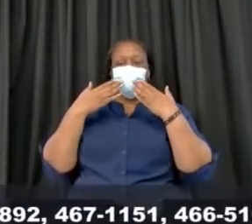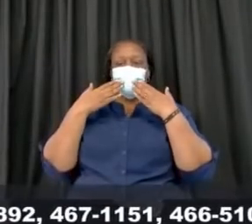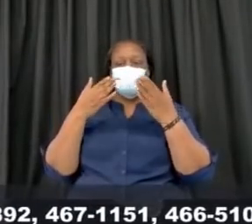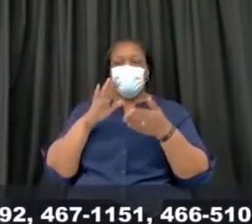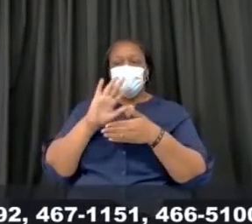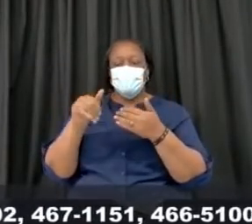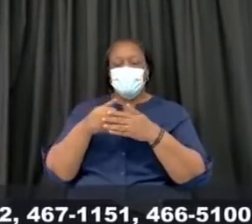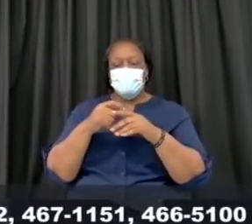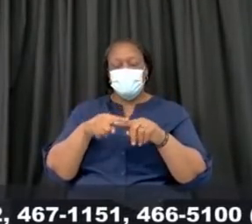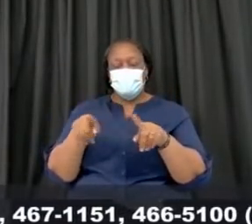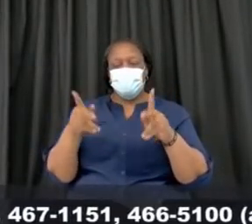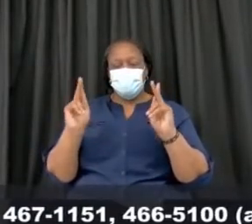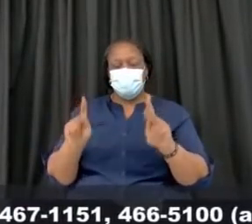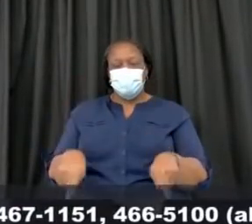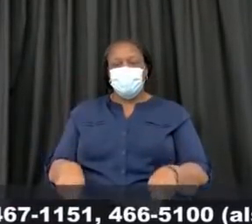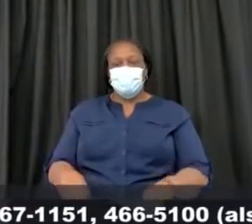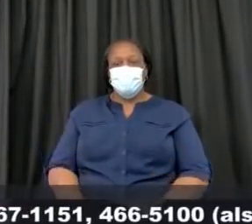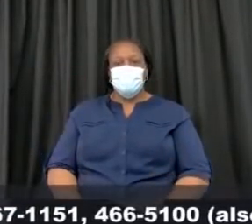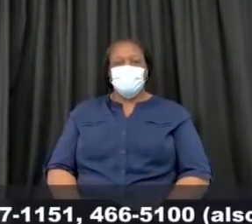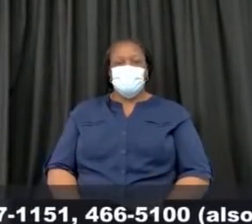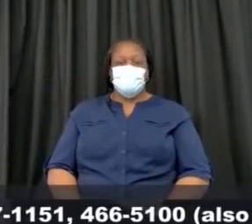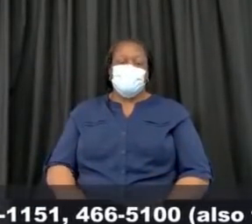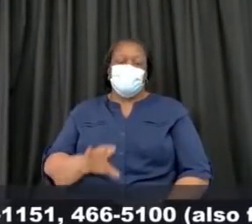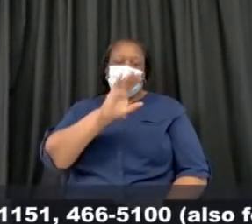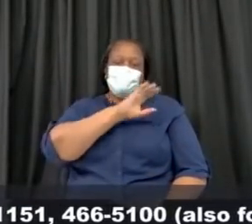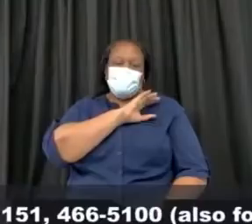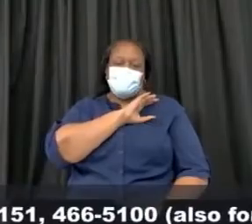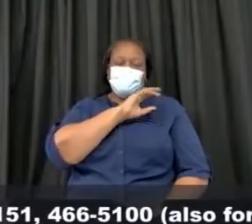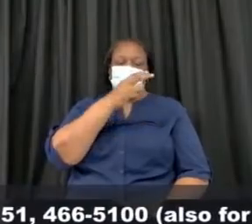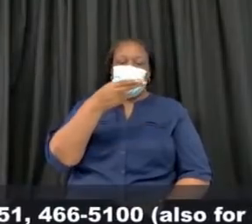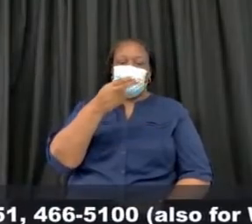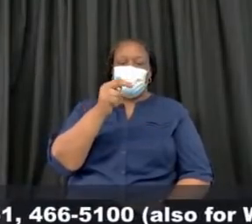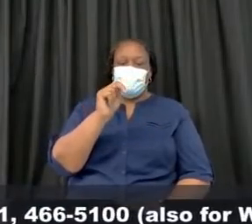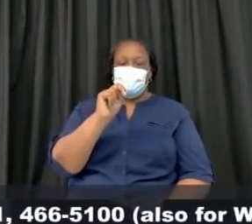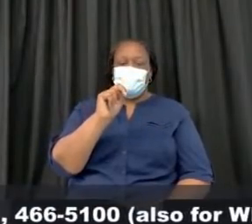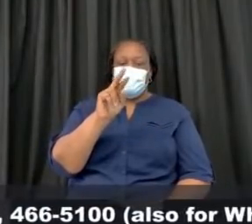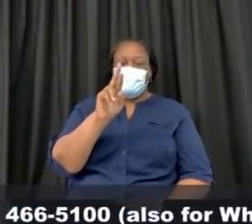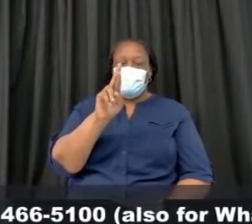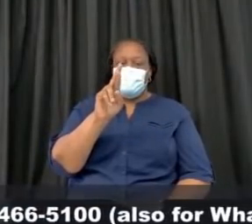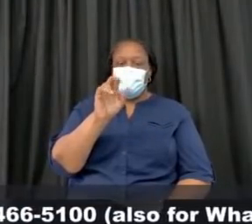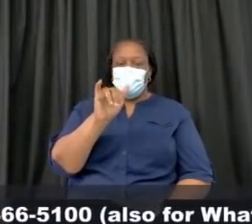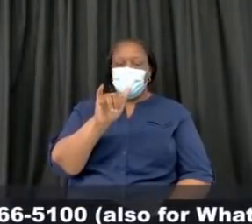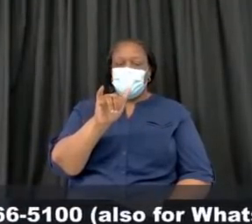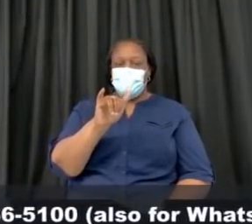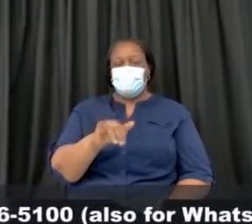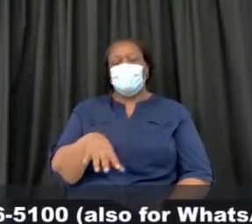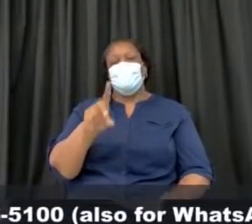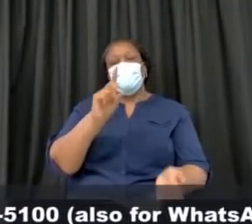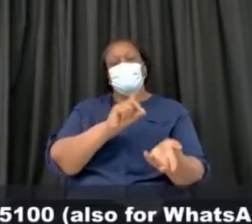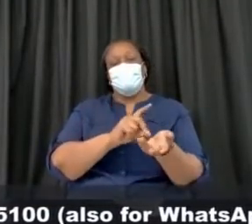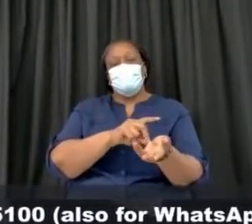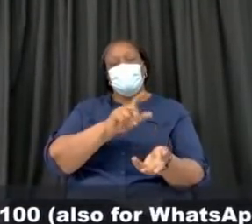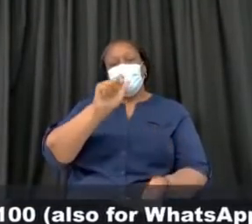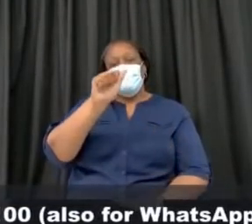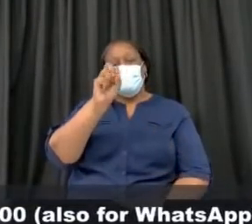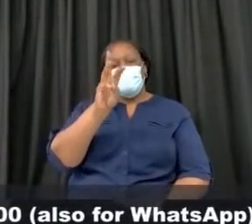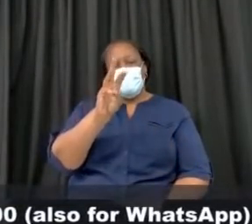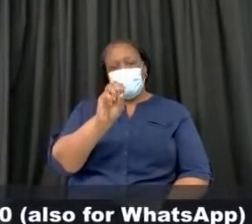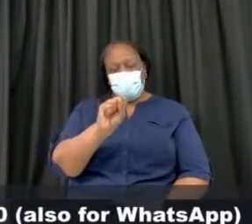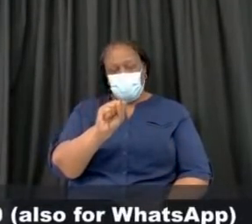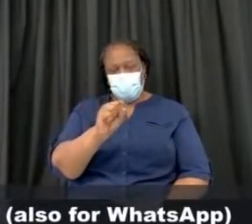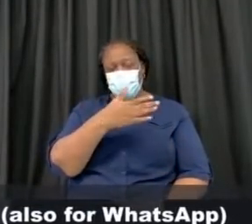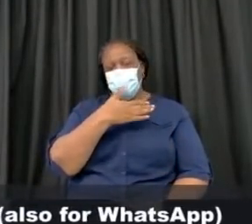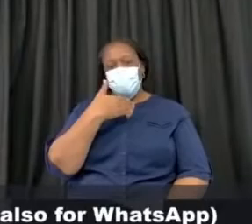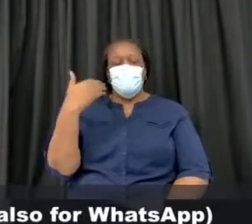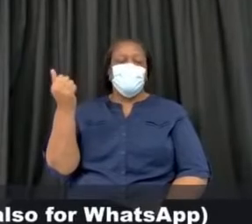Cromwell Henry for his presentation, our Chief Medical Officer, Dr. Hazel Laws, Mr. Abdias